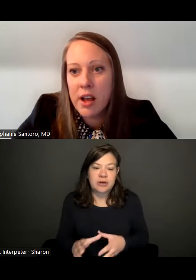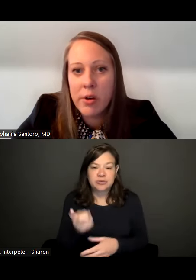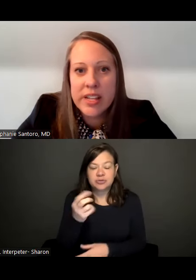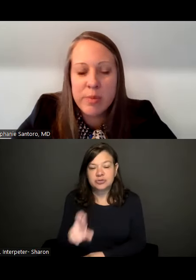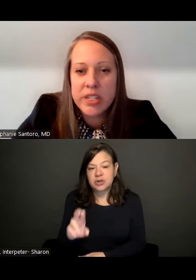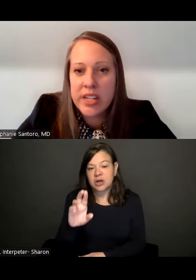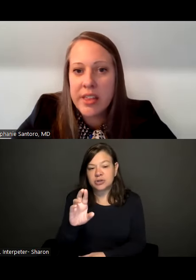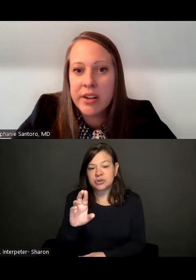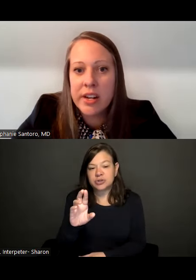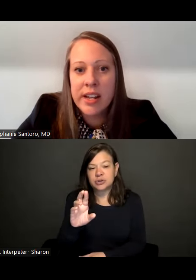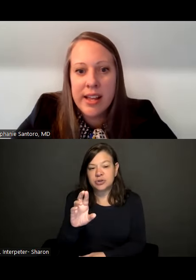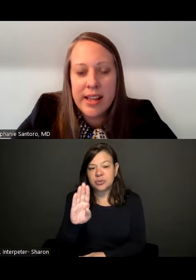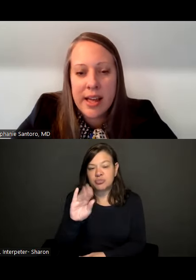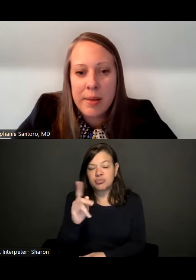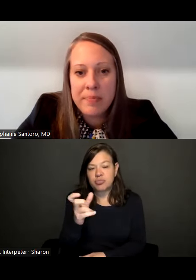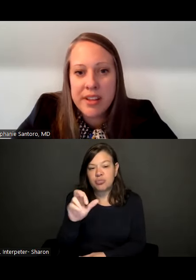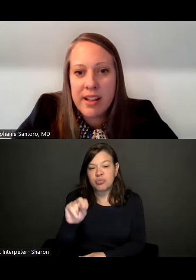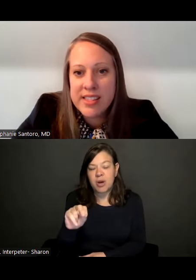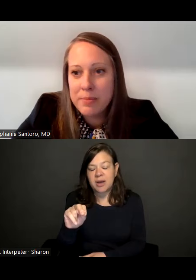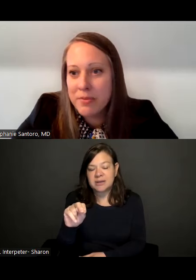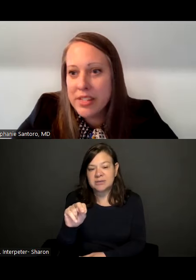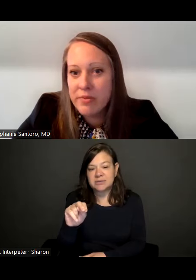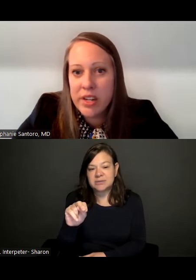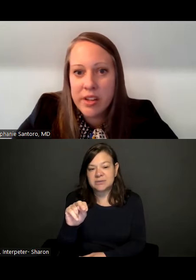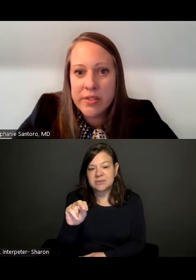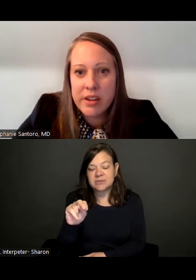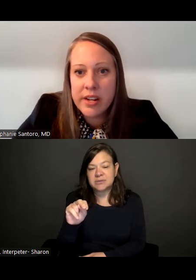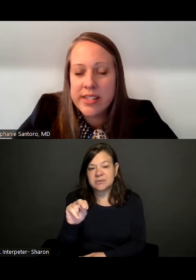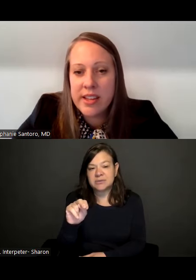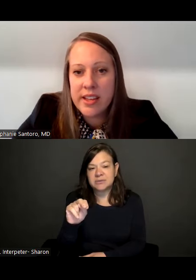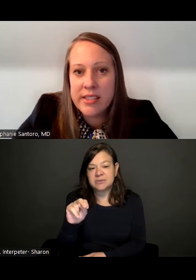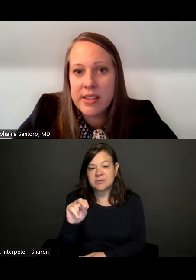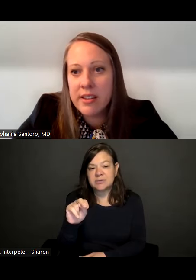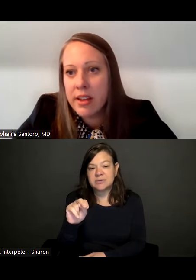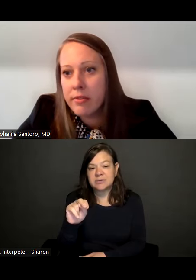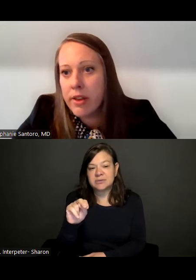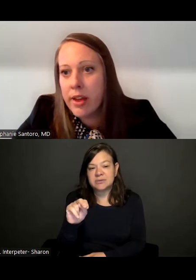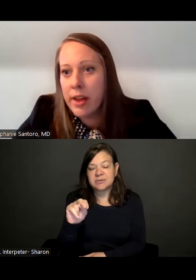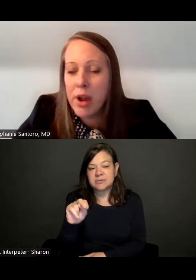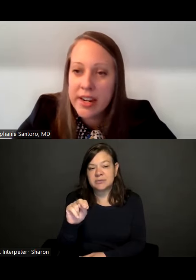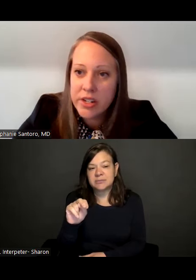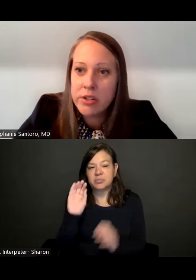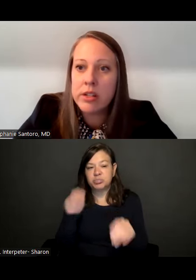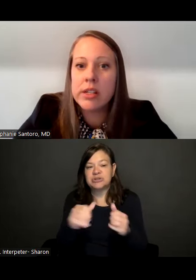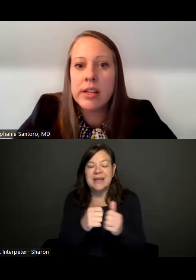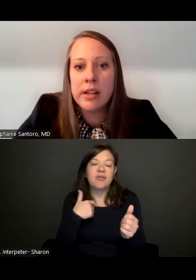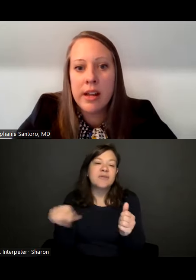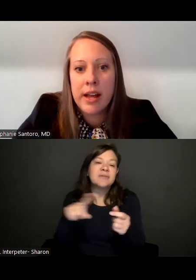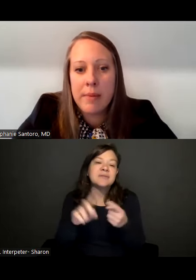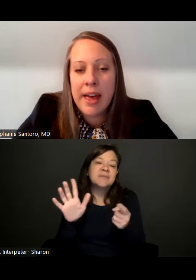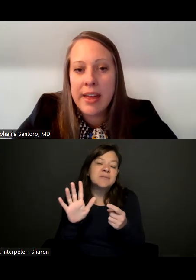Brian Scottco, has put together. The concept of this video series is kind of